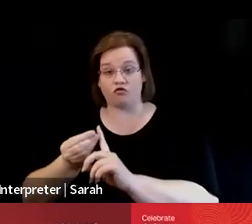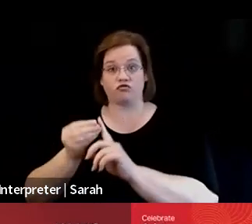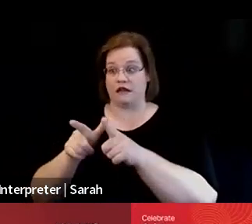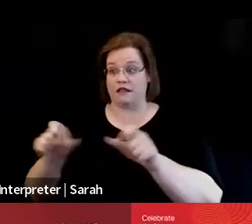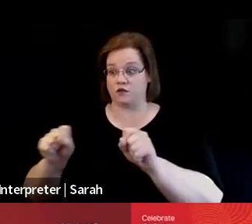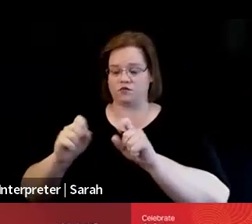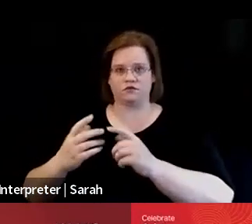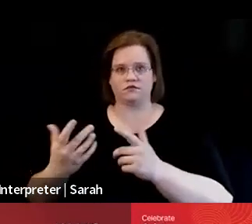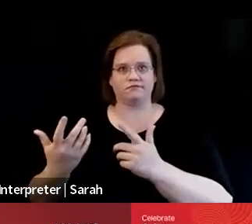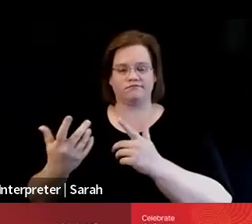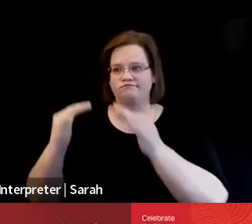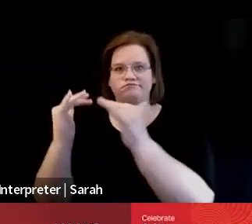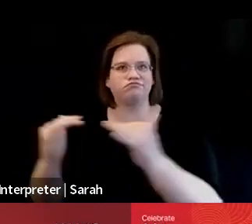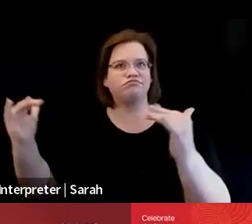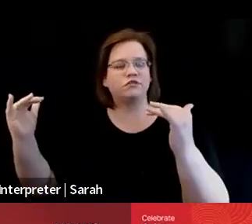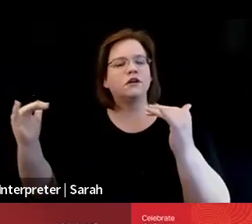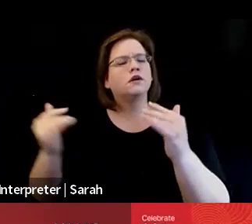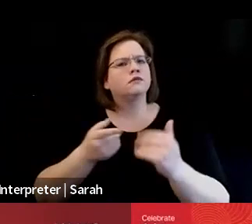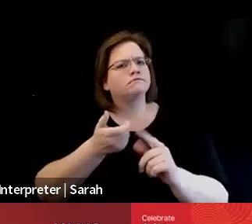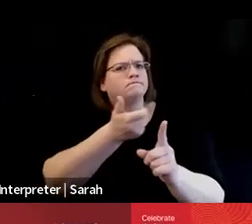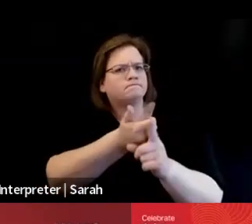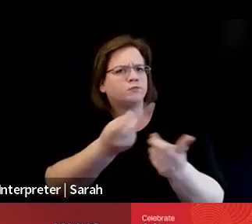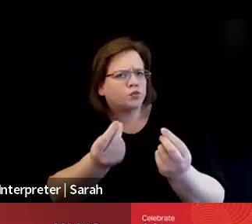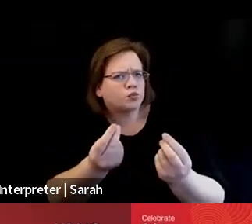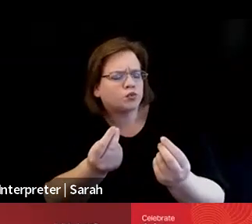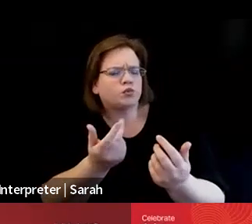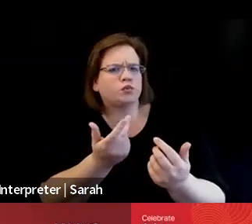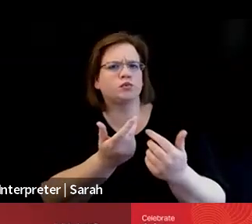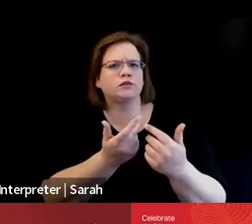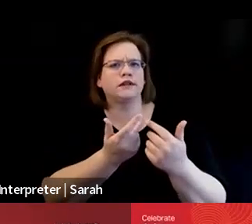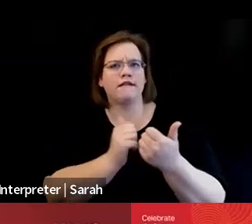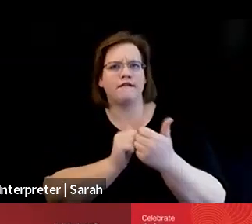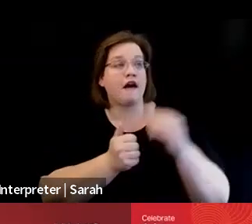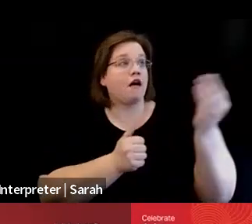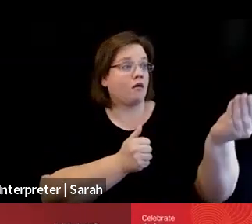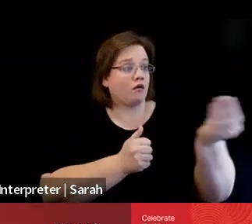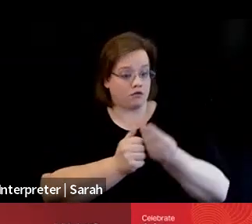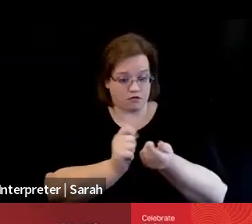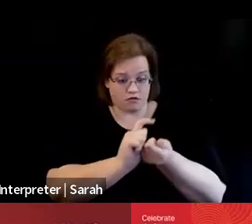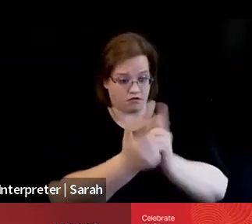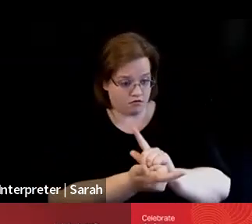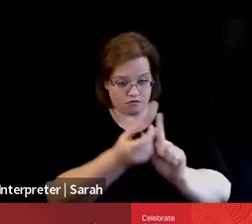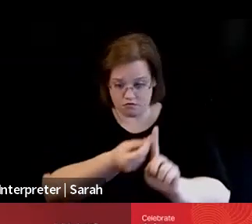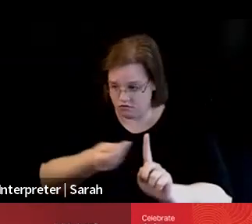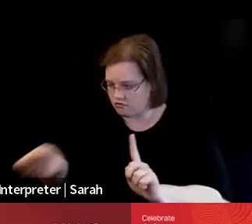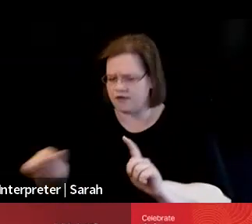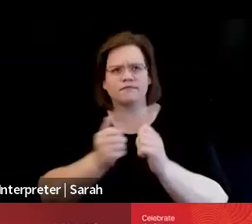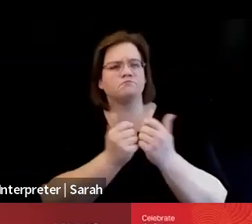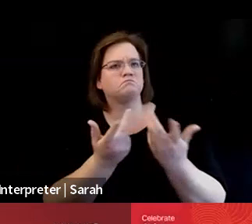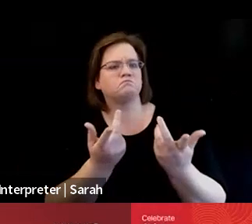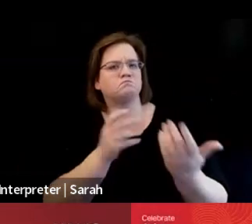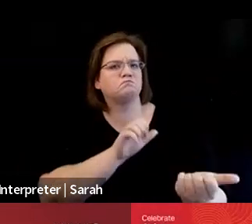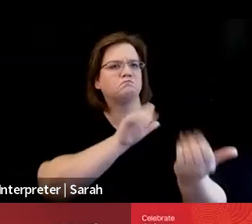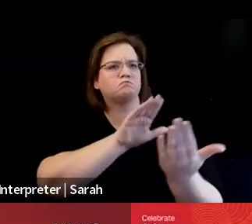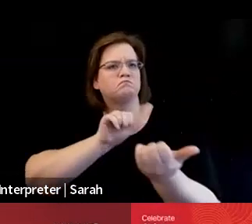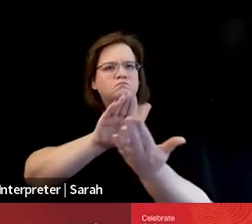diverse. What are some of the things that you are doing in terms of how information is being put out there? You